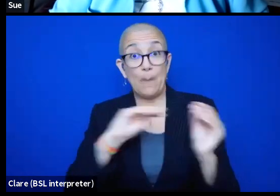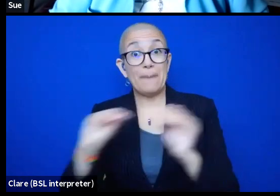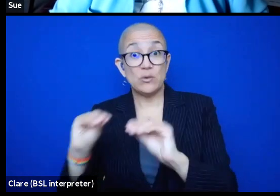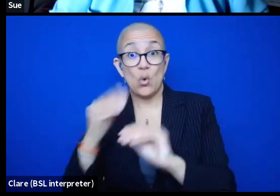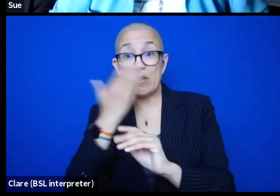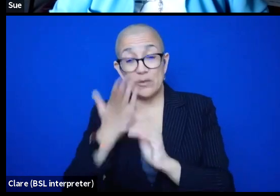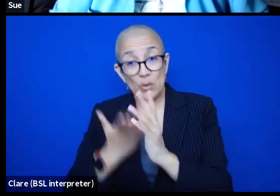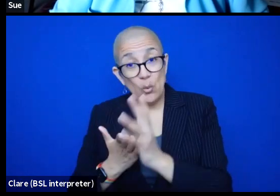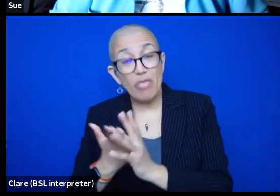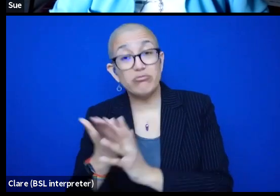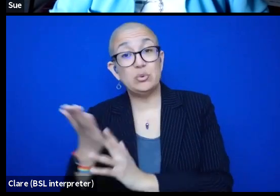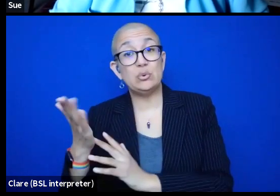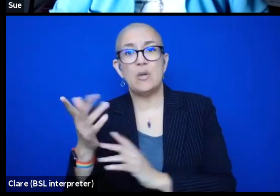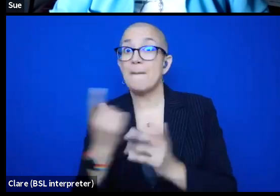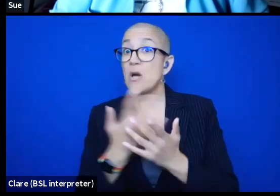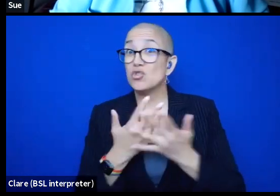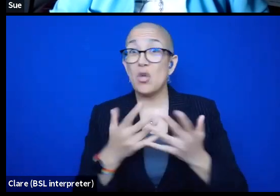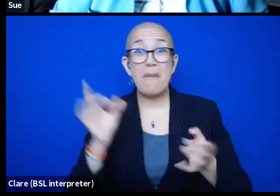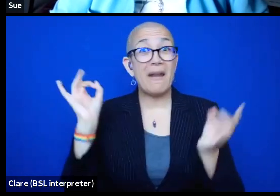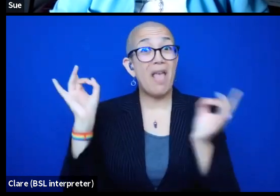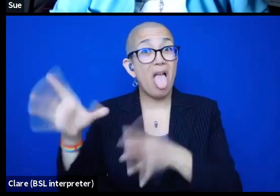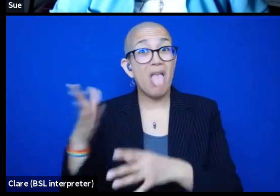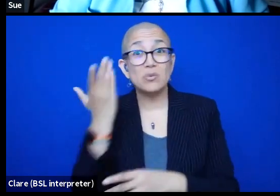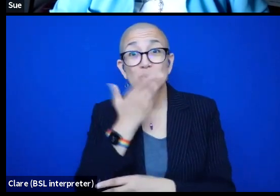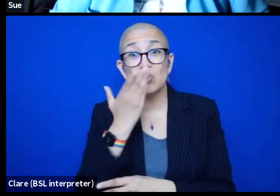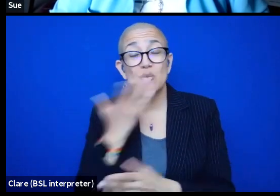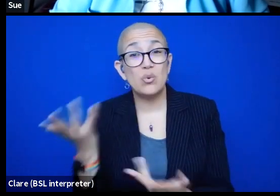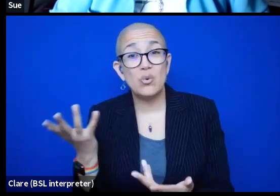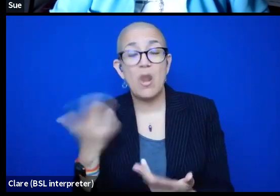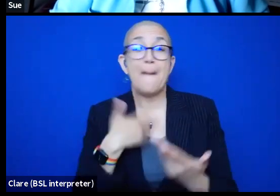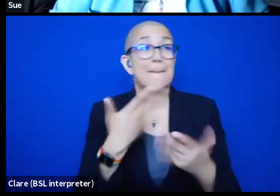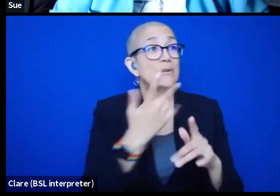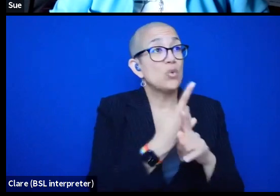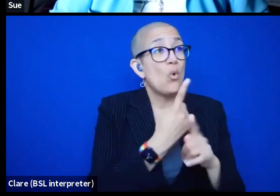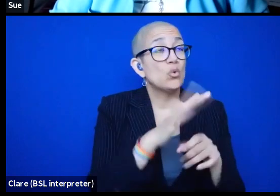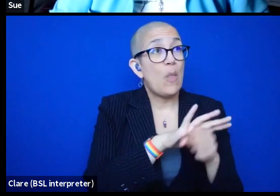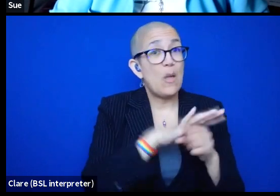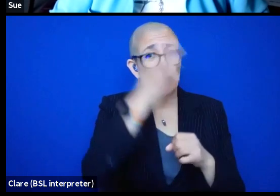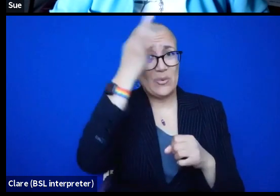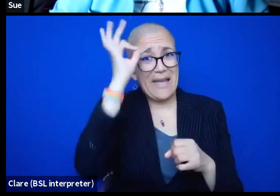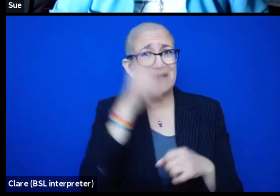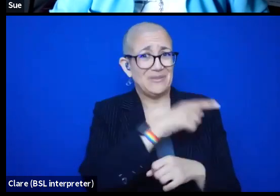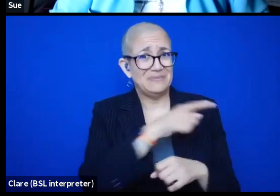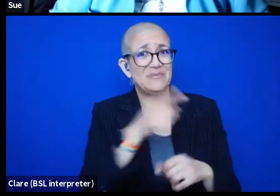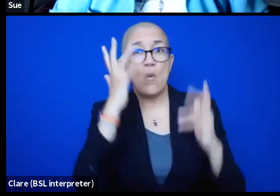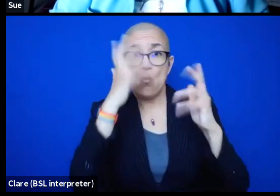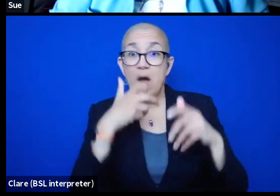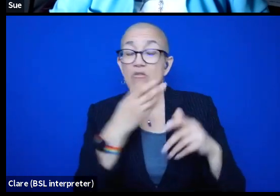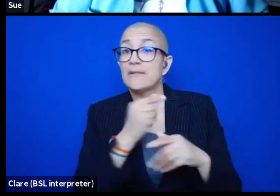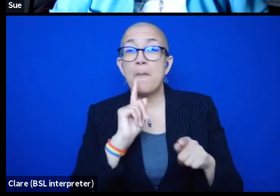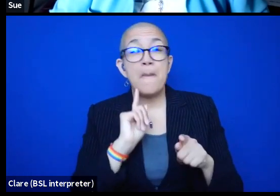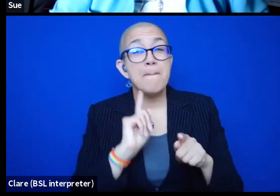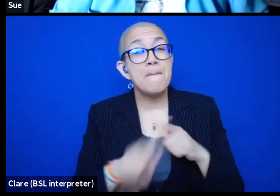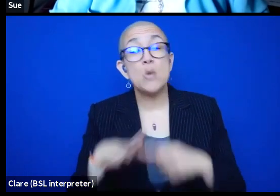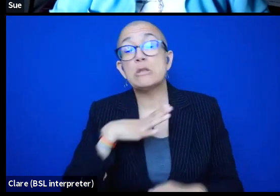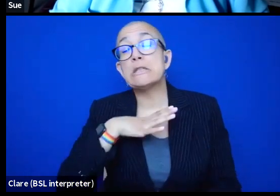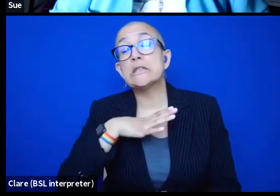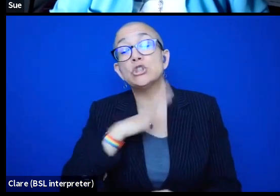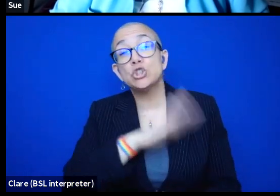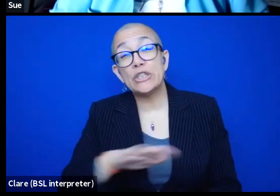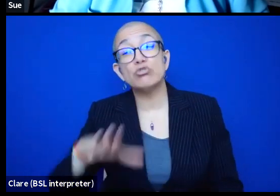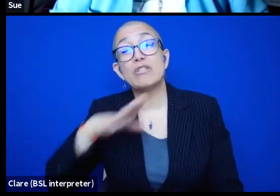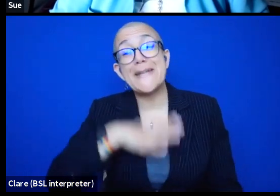this. But so many didn't turn up. I mean, I've talked to our local councillors. They were really worried that some of the most needy children just weren't